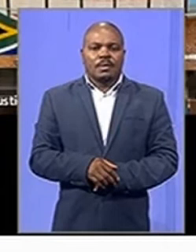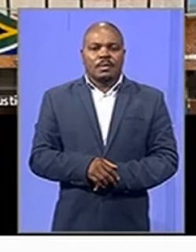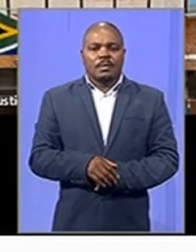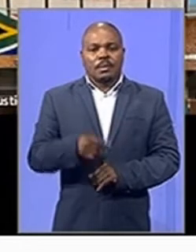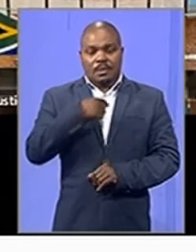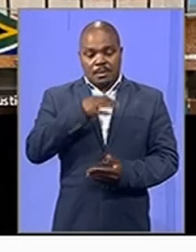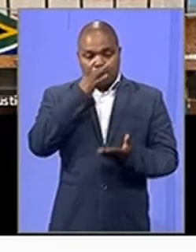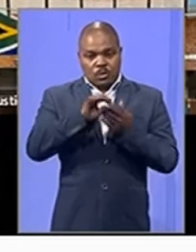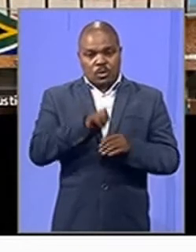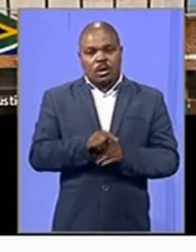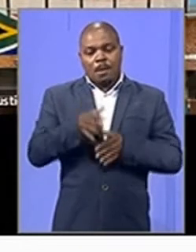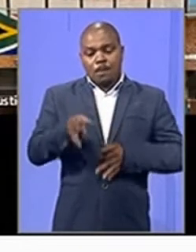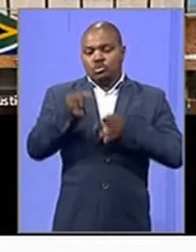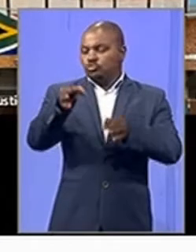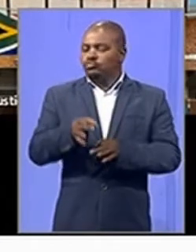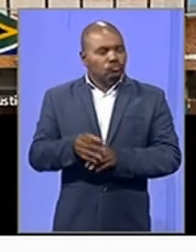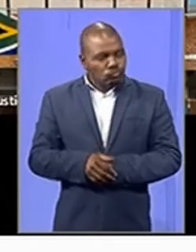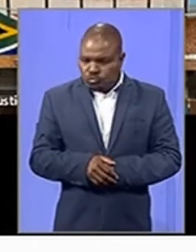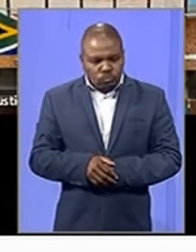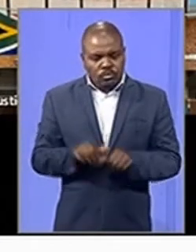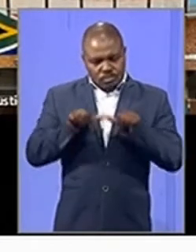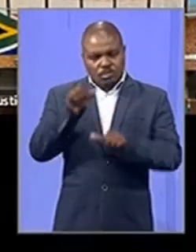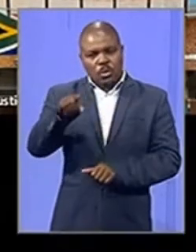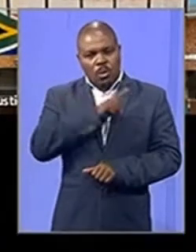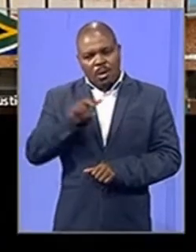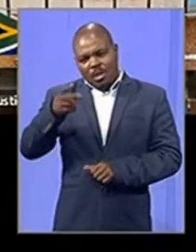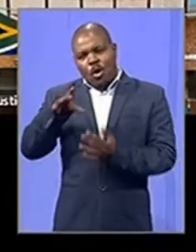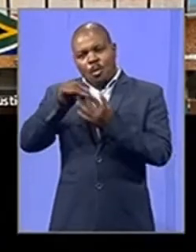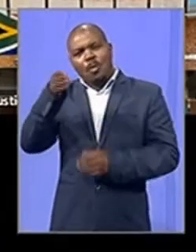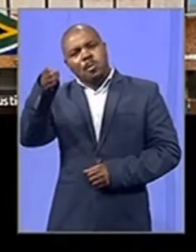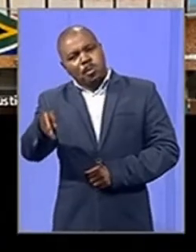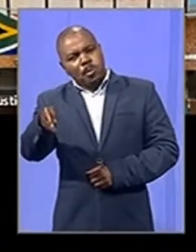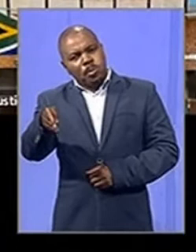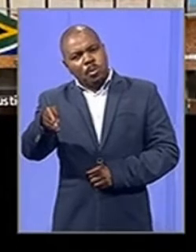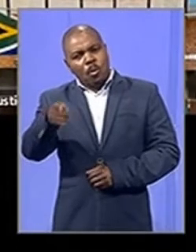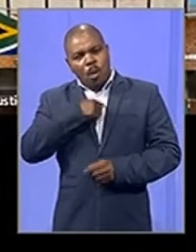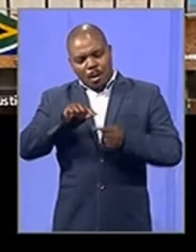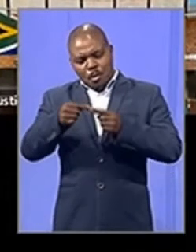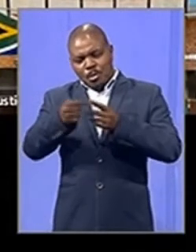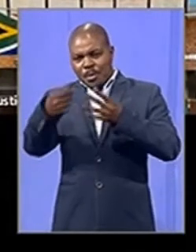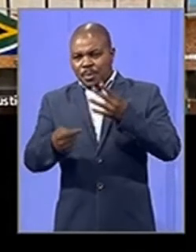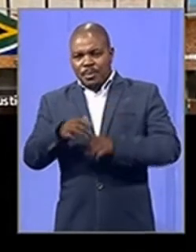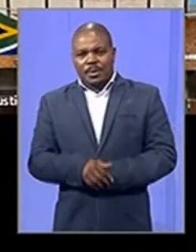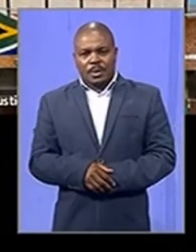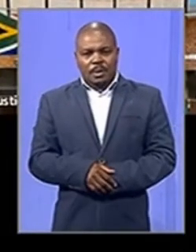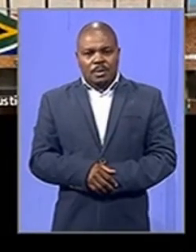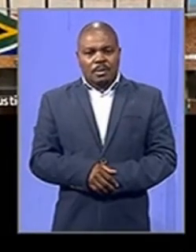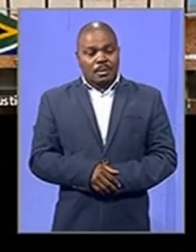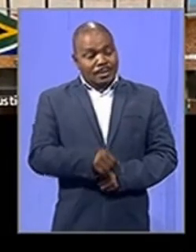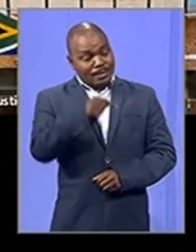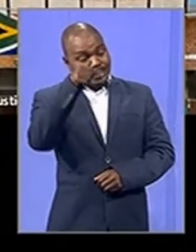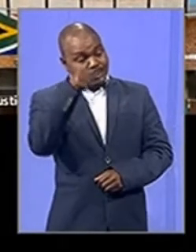elections and it should dismiss the application because we say there's an easy option open to it again on the facts. That's hold the commission to